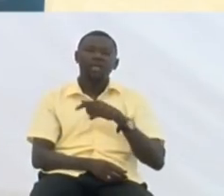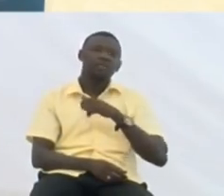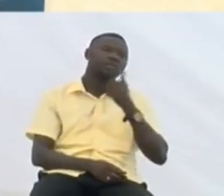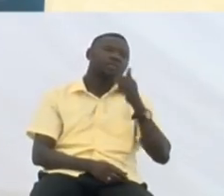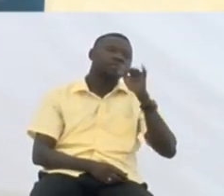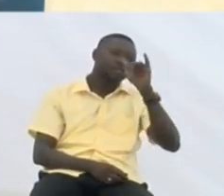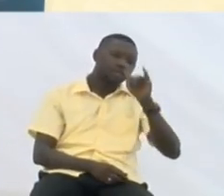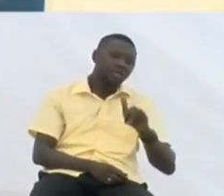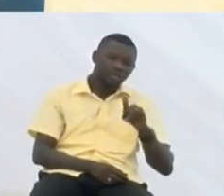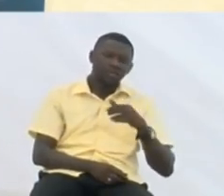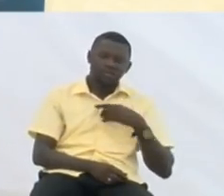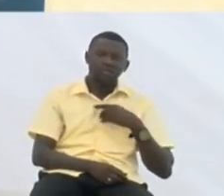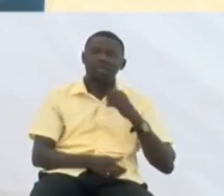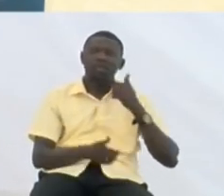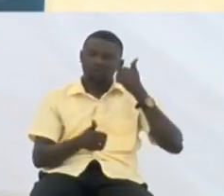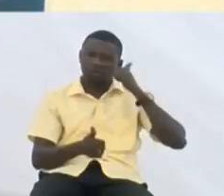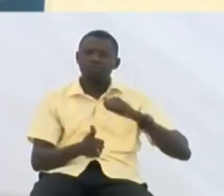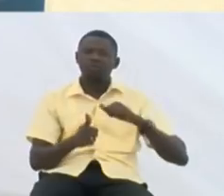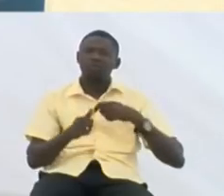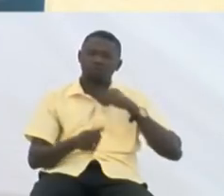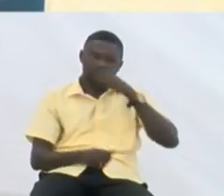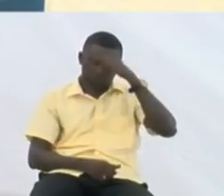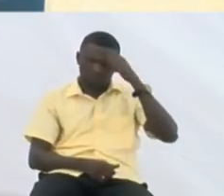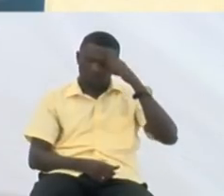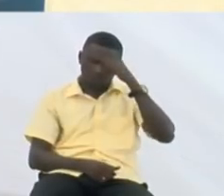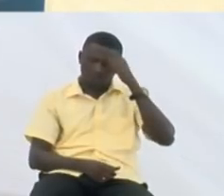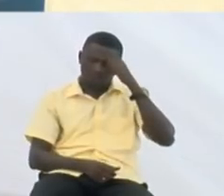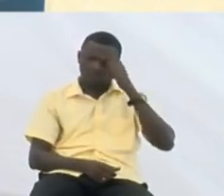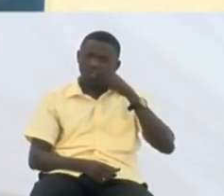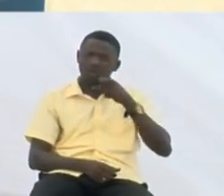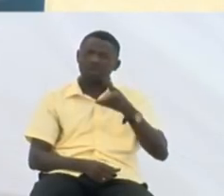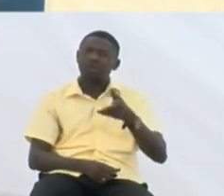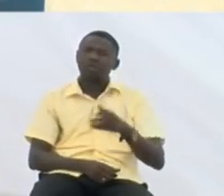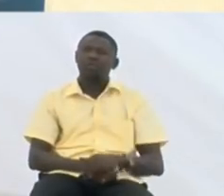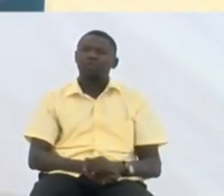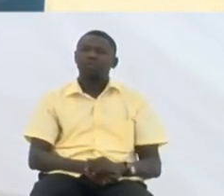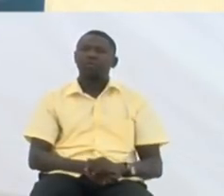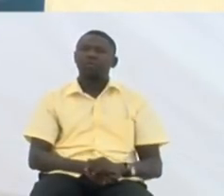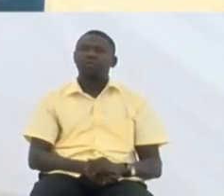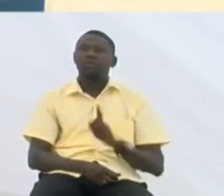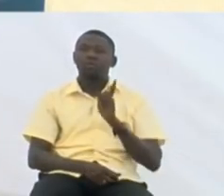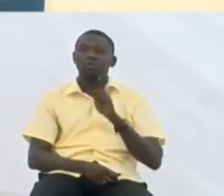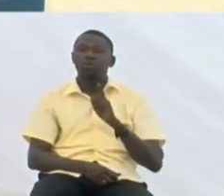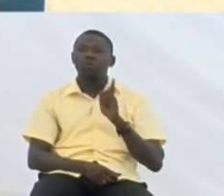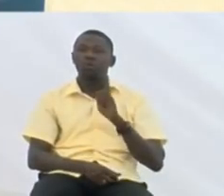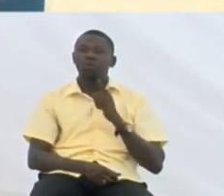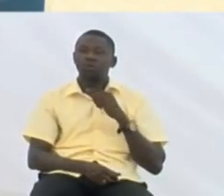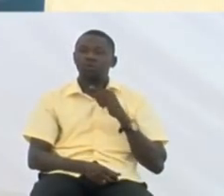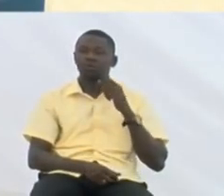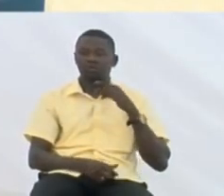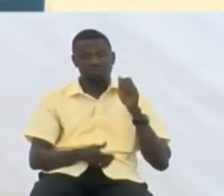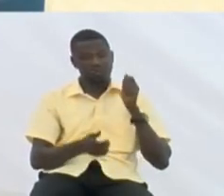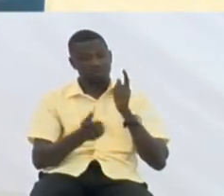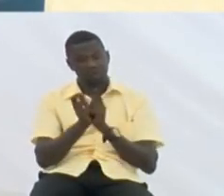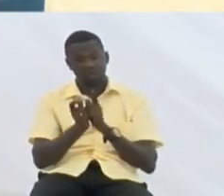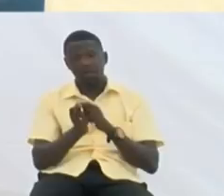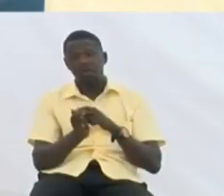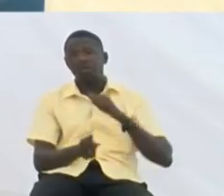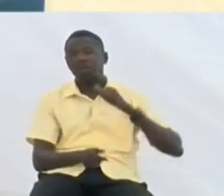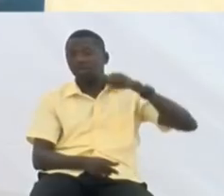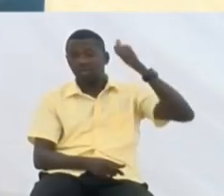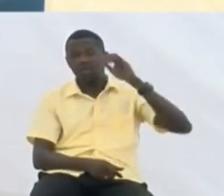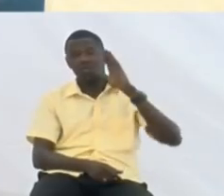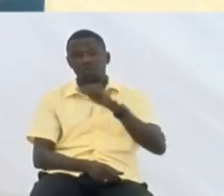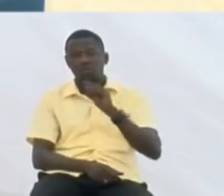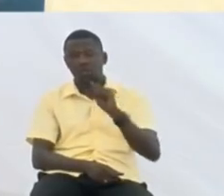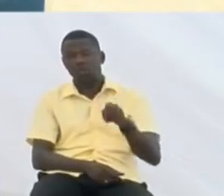told you, this year and that year was when we worked here. Barintolinga mintara nalifala. But what we found our elders doing.